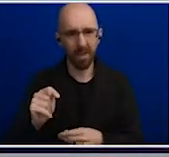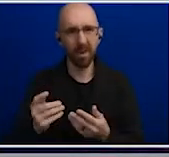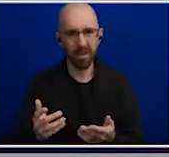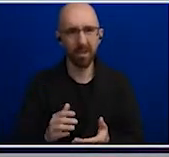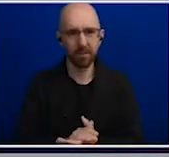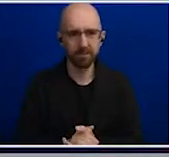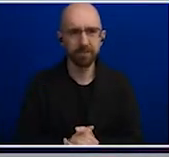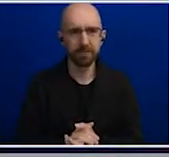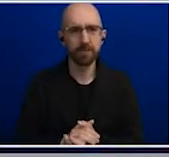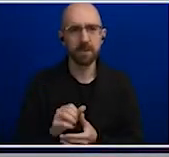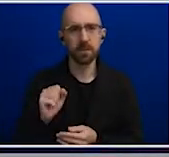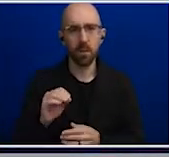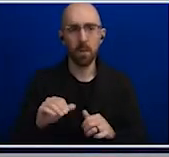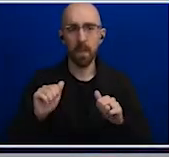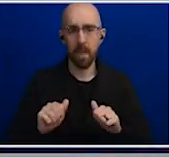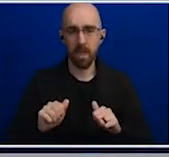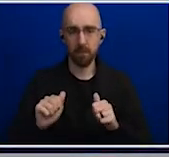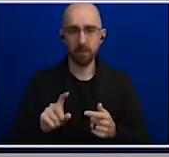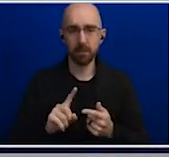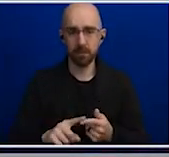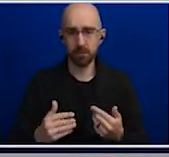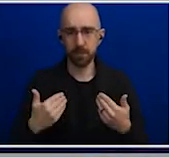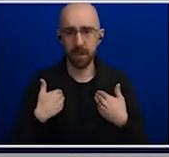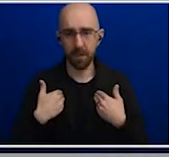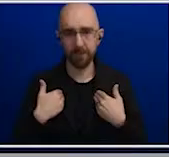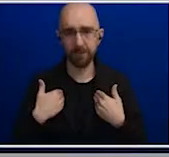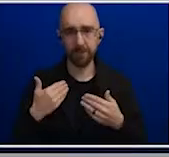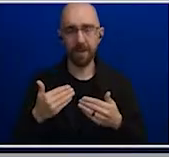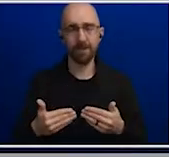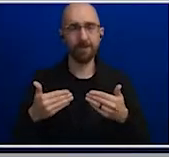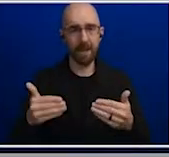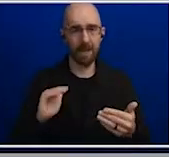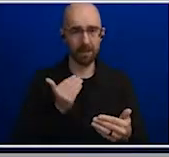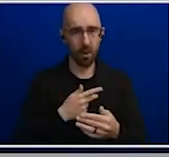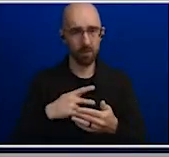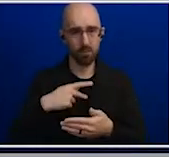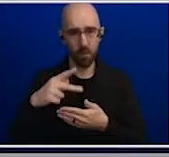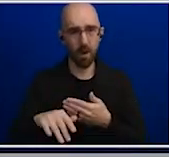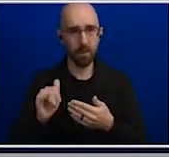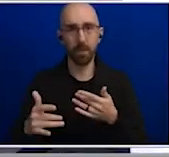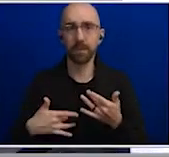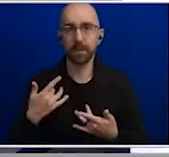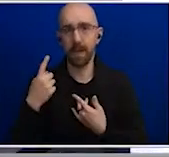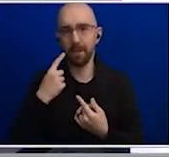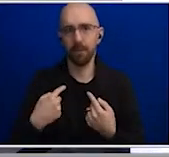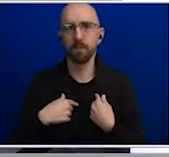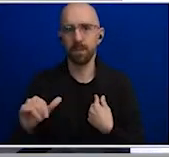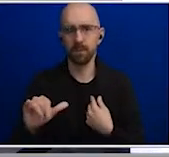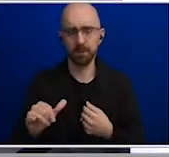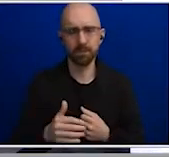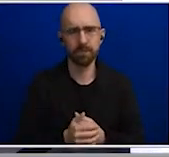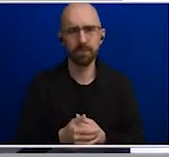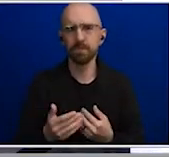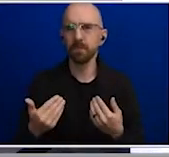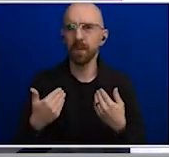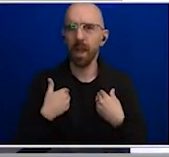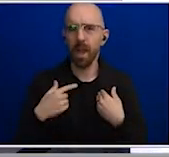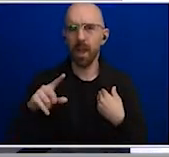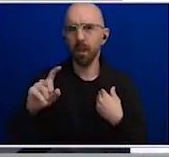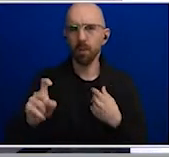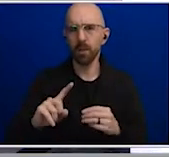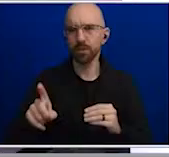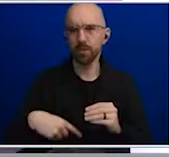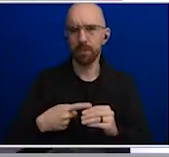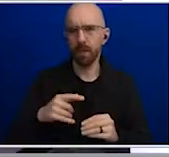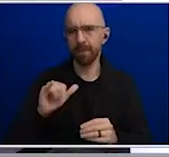able to kind of advance our program was exciting for me. So we had a question about this actually from